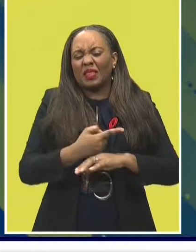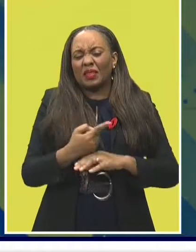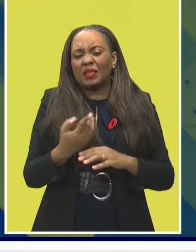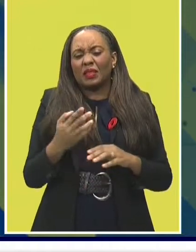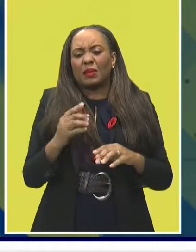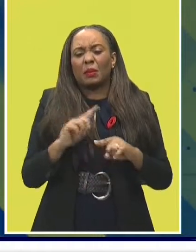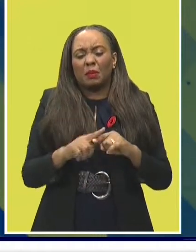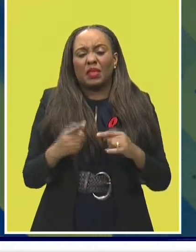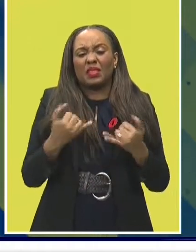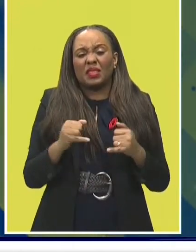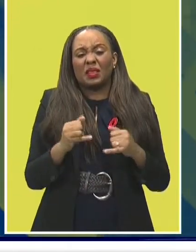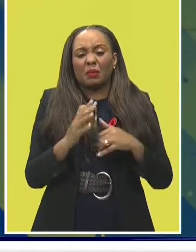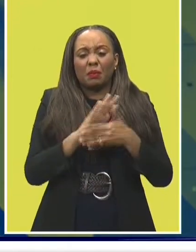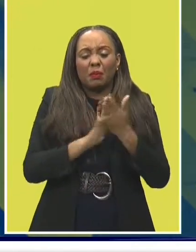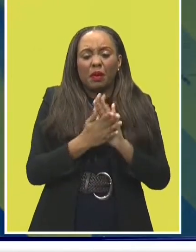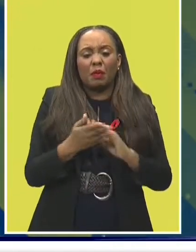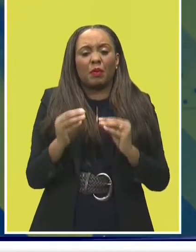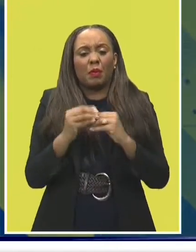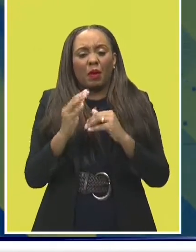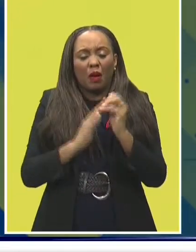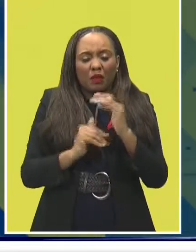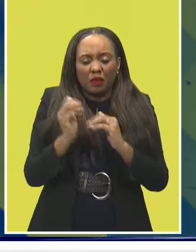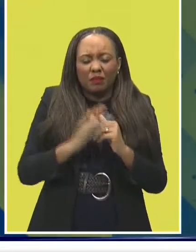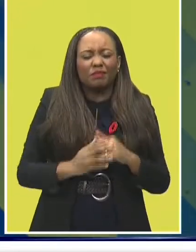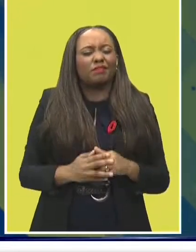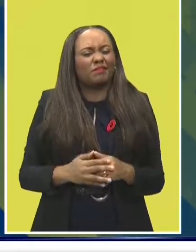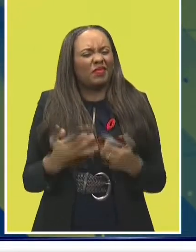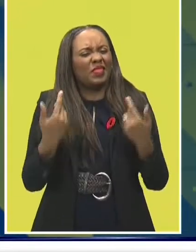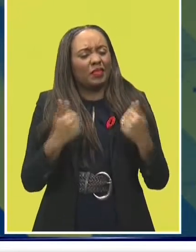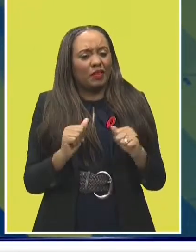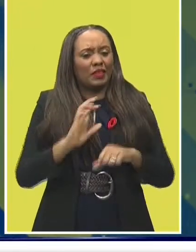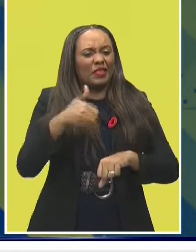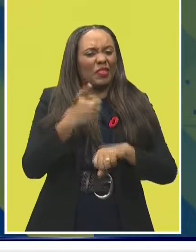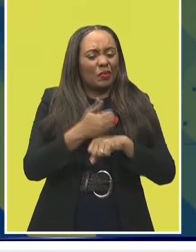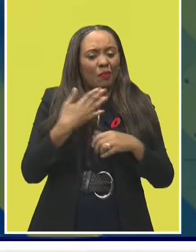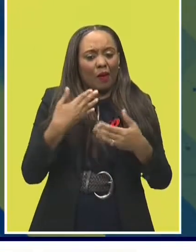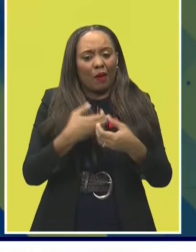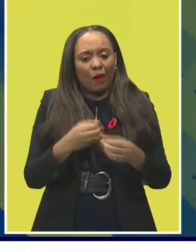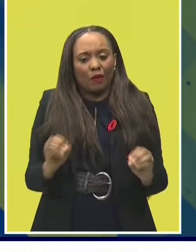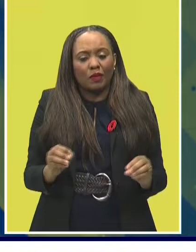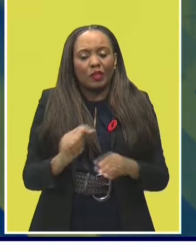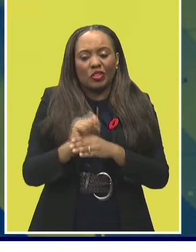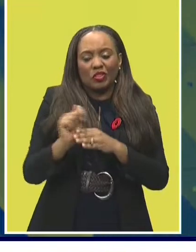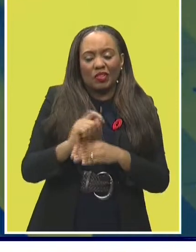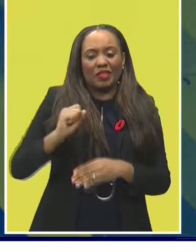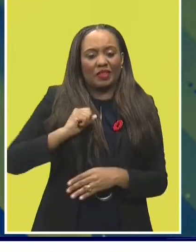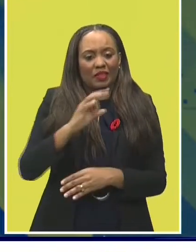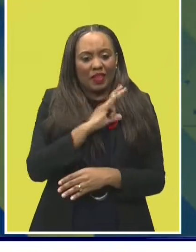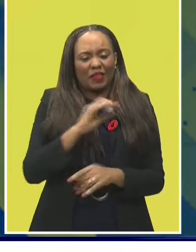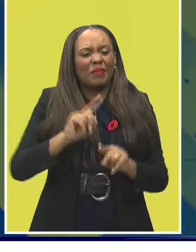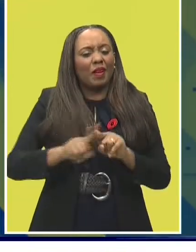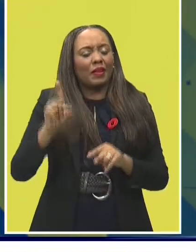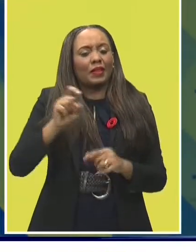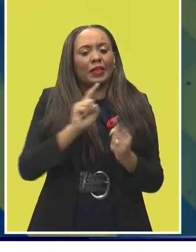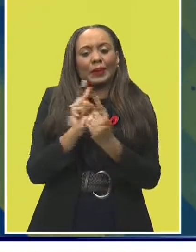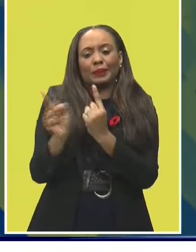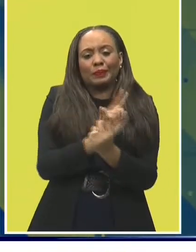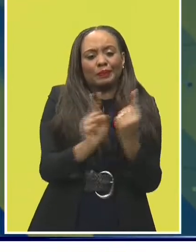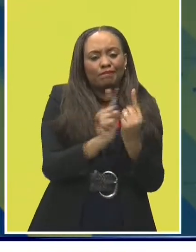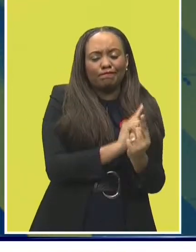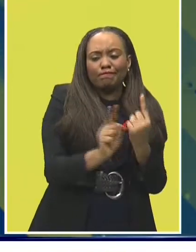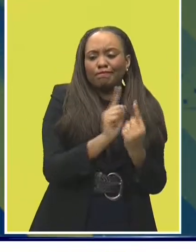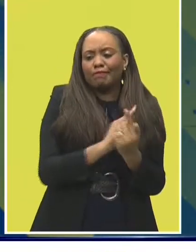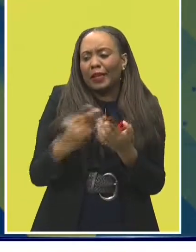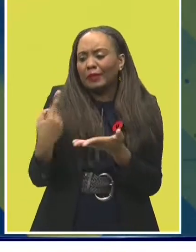sort of priorities, apart from trying to set up an office and recruit staff, are firstly, I think, to meet people, meet and talk to as many